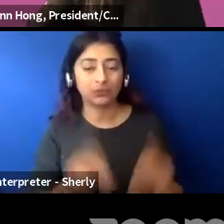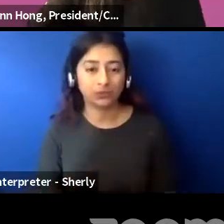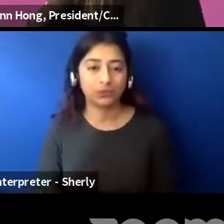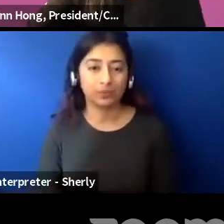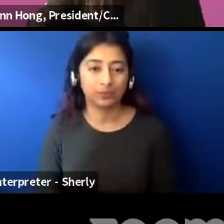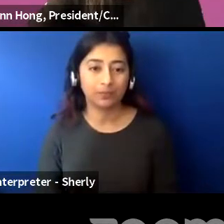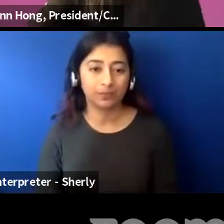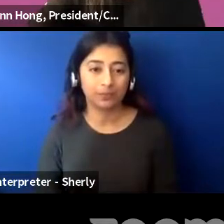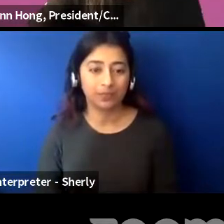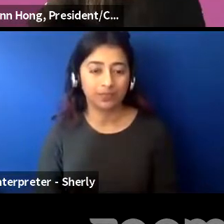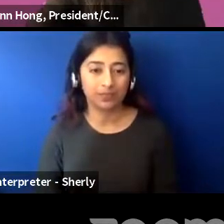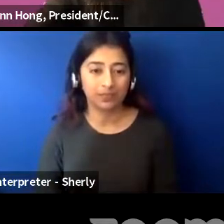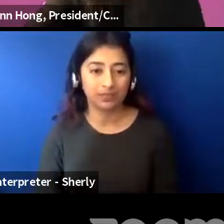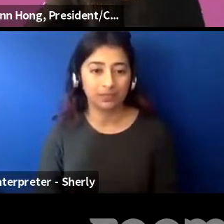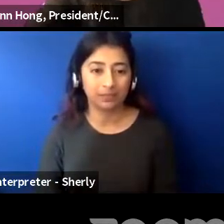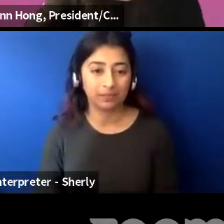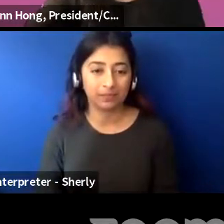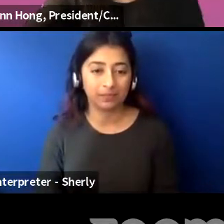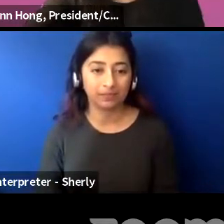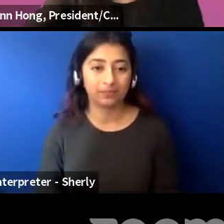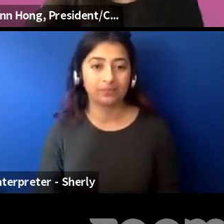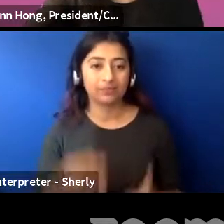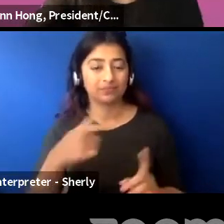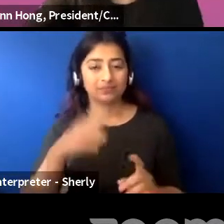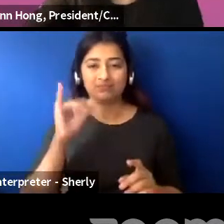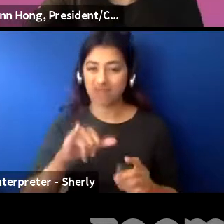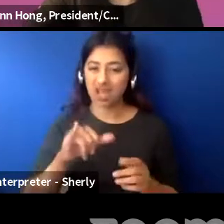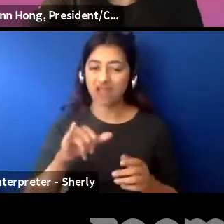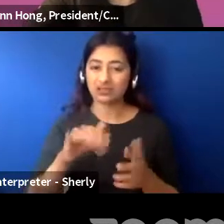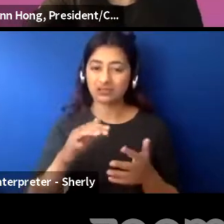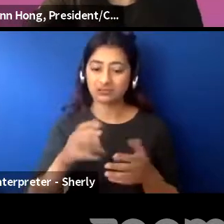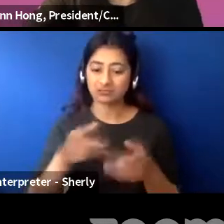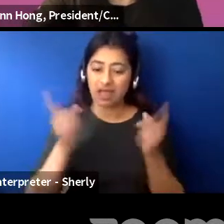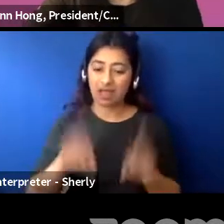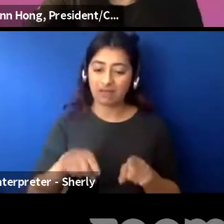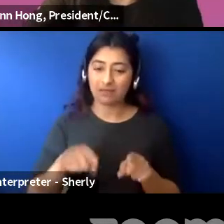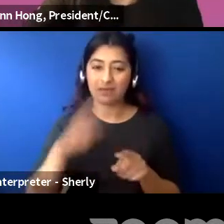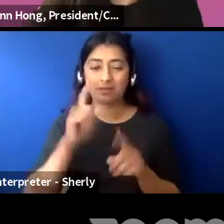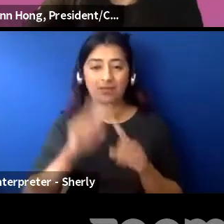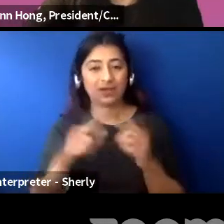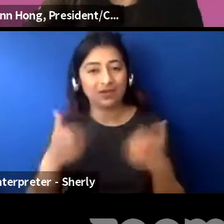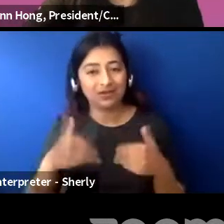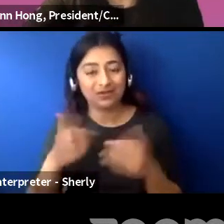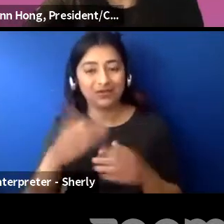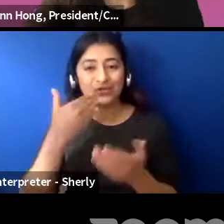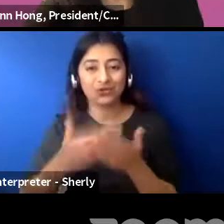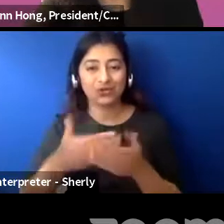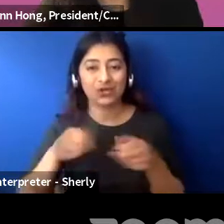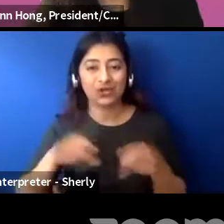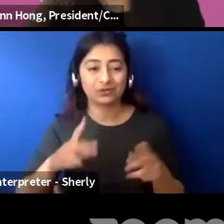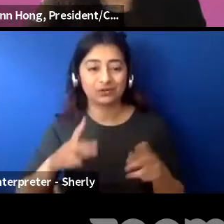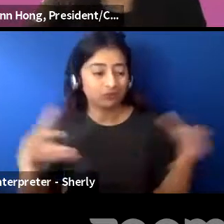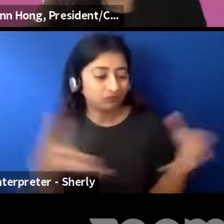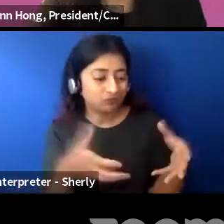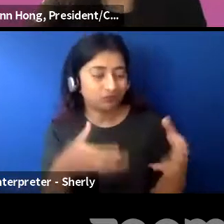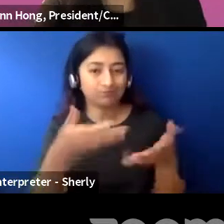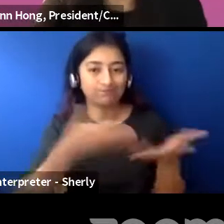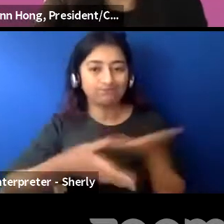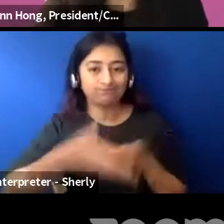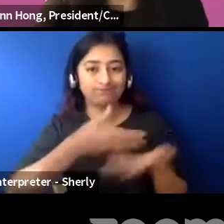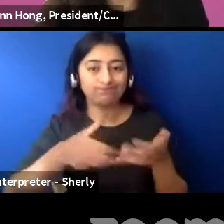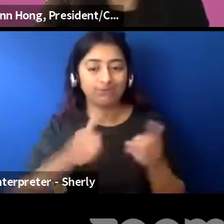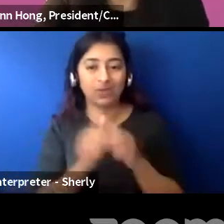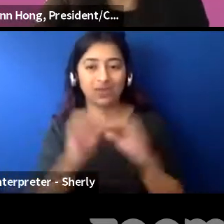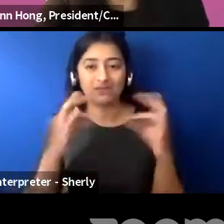a thing that is a consequence, but a good opportunity was to spend time with the family. So we got really